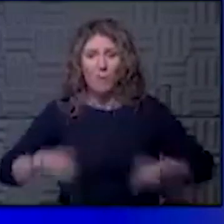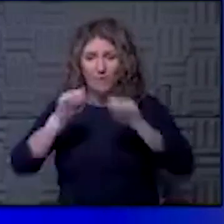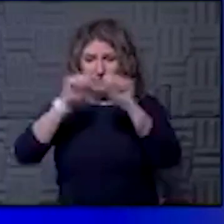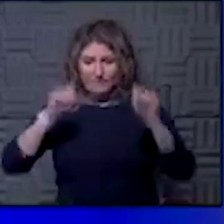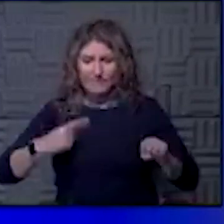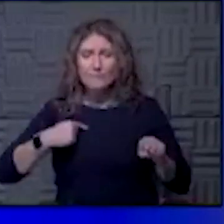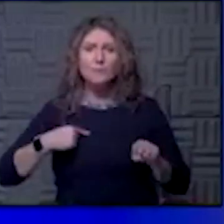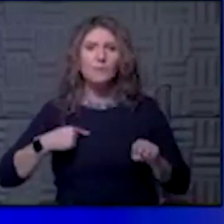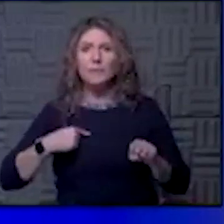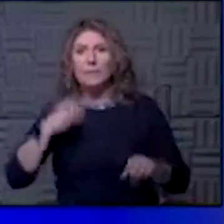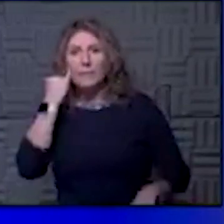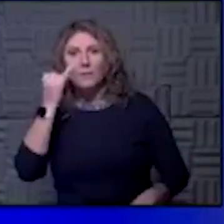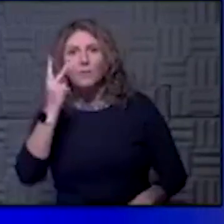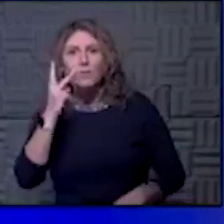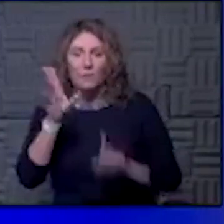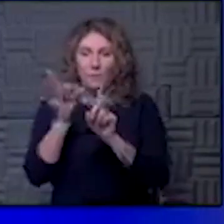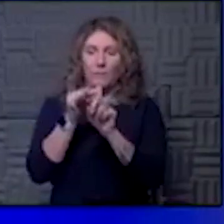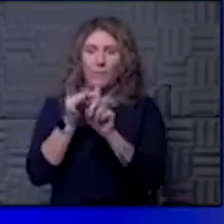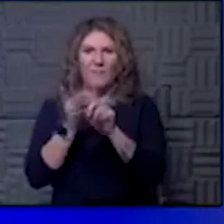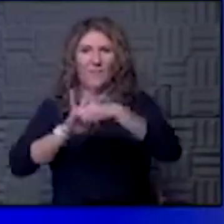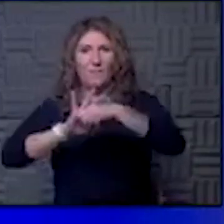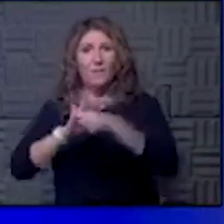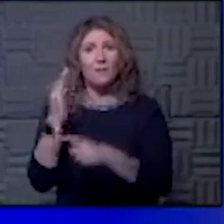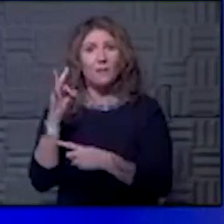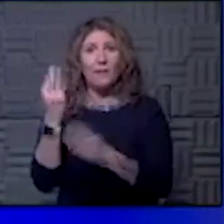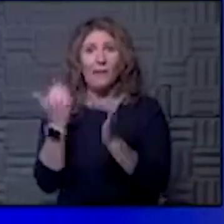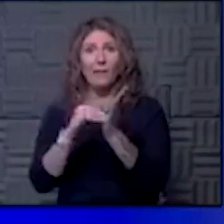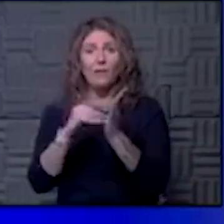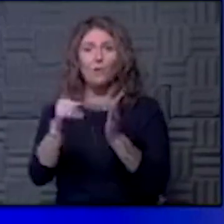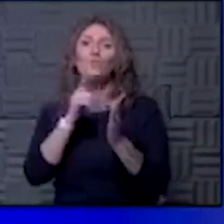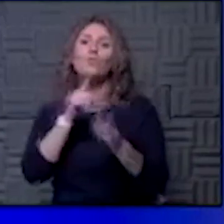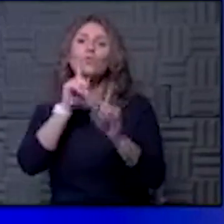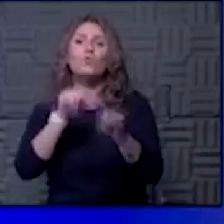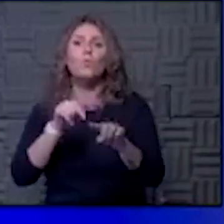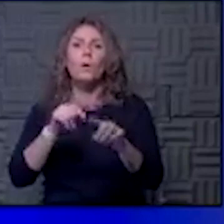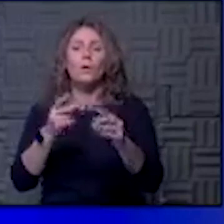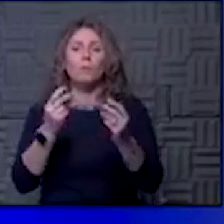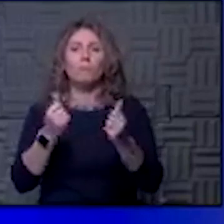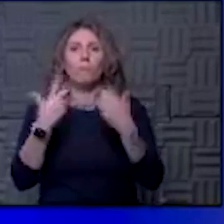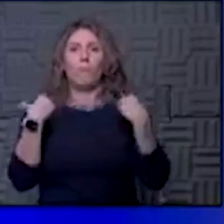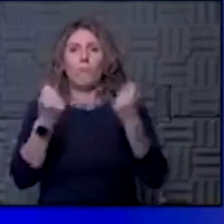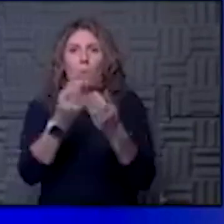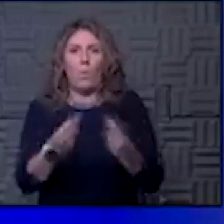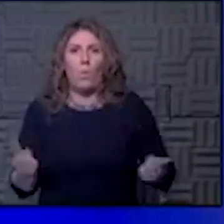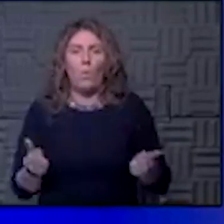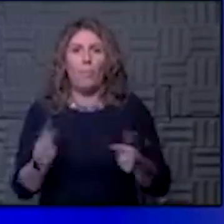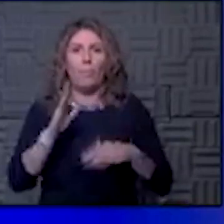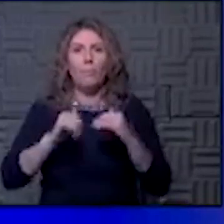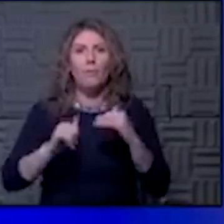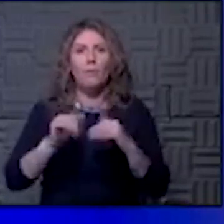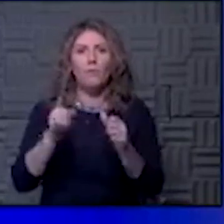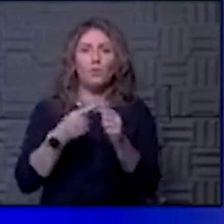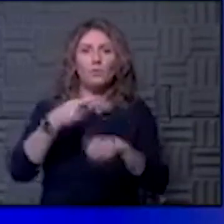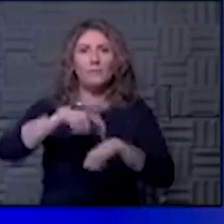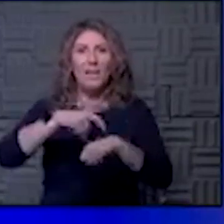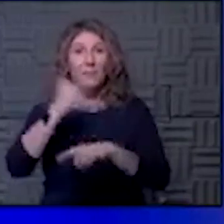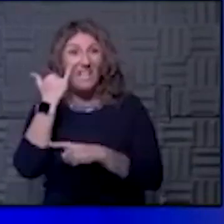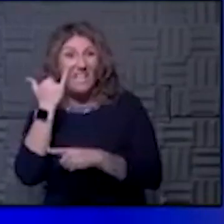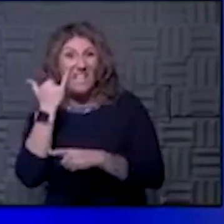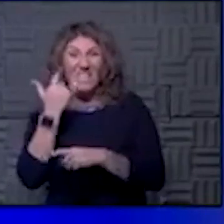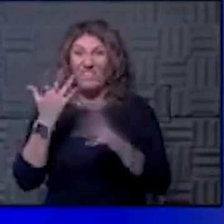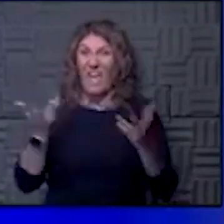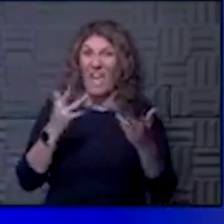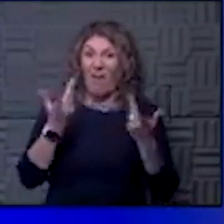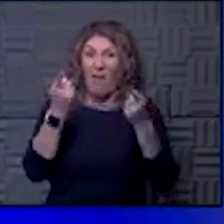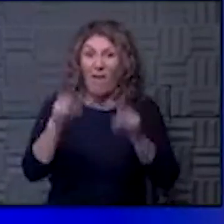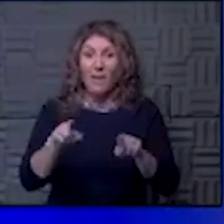do see the virus again, you can mount a quicker response than the first time. And how will that manifest? Will it manifest as